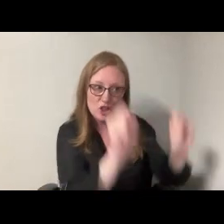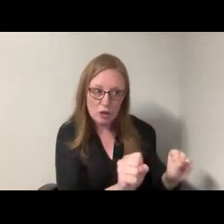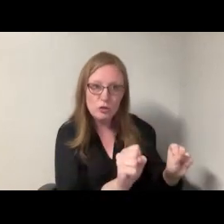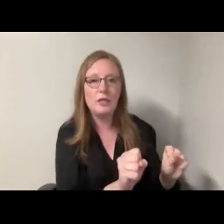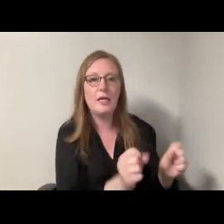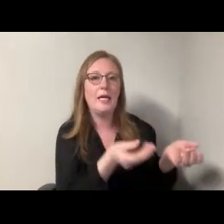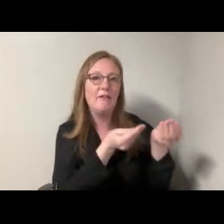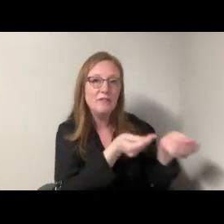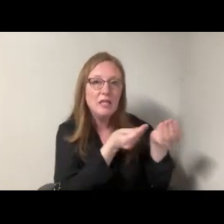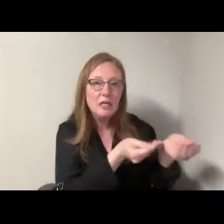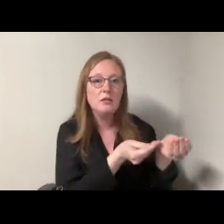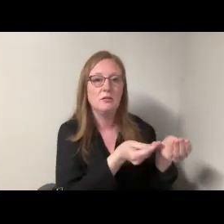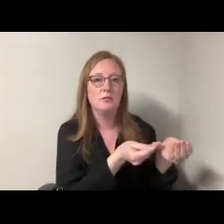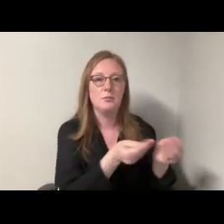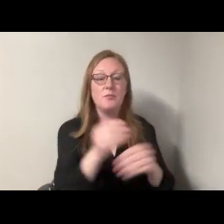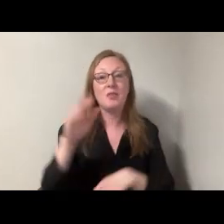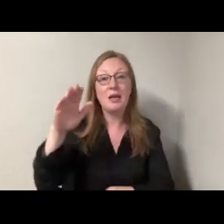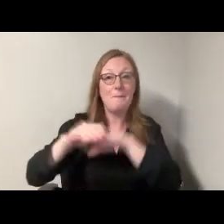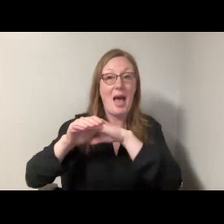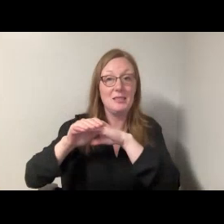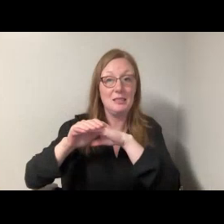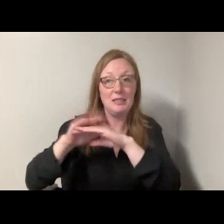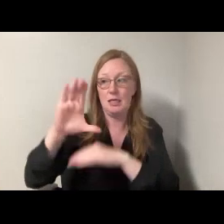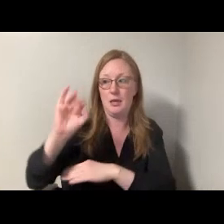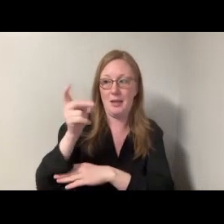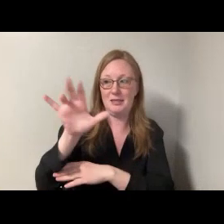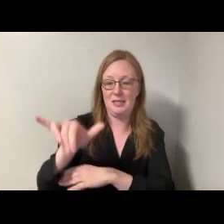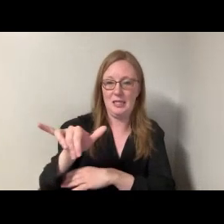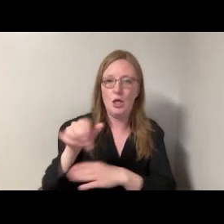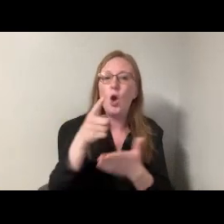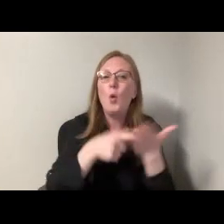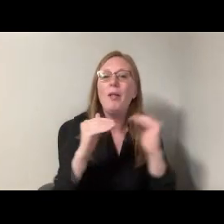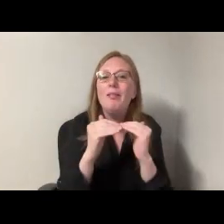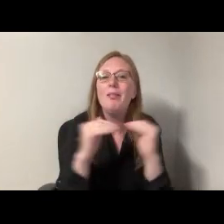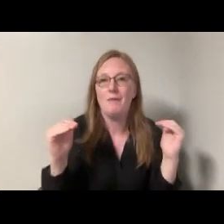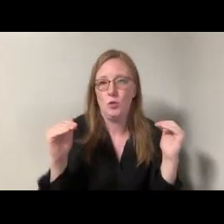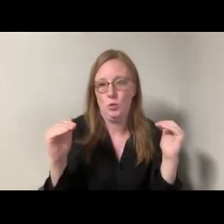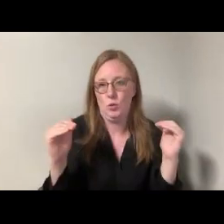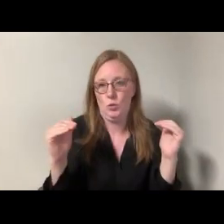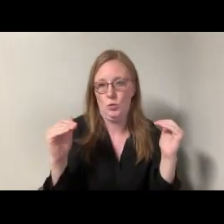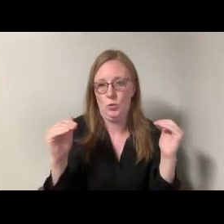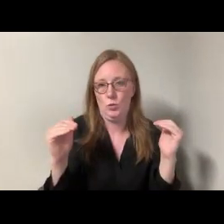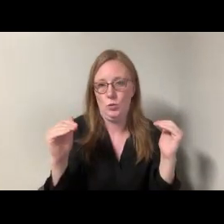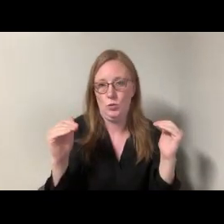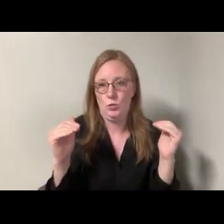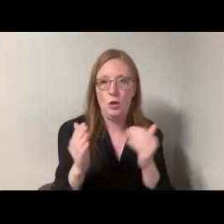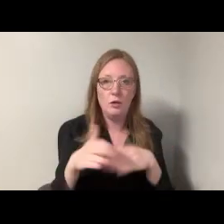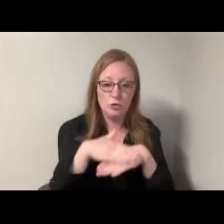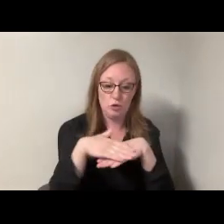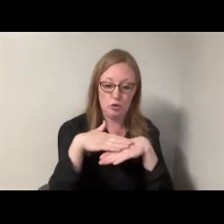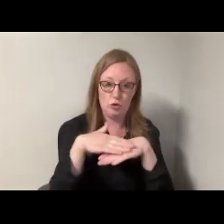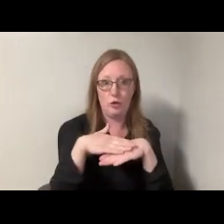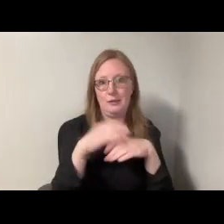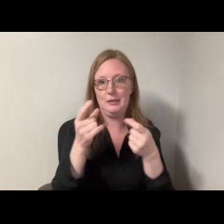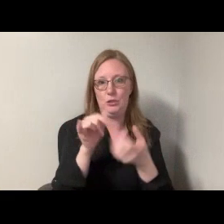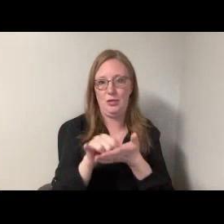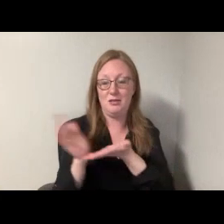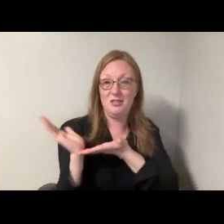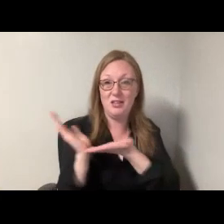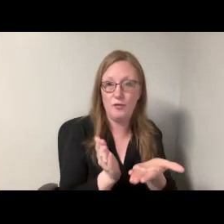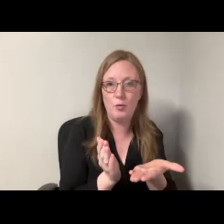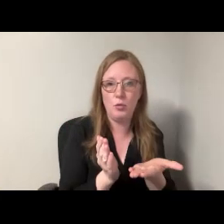feeding. Capacity is what level of service can you deliver? And